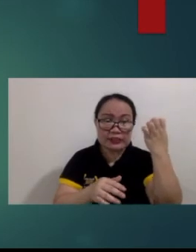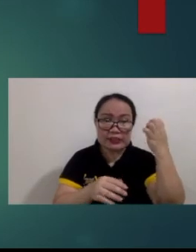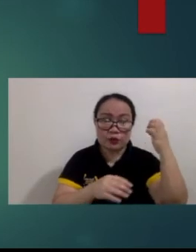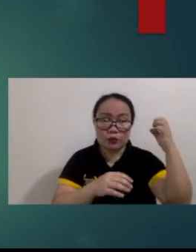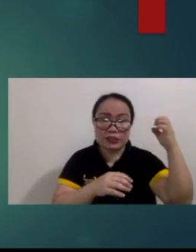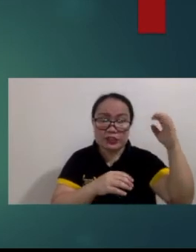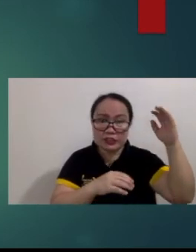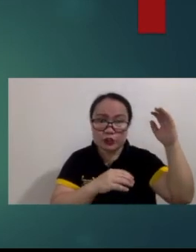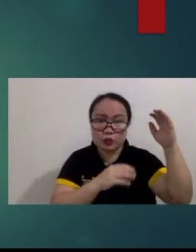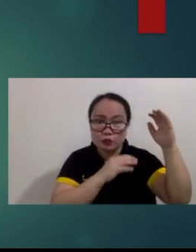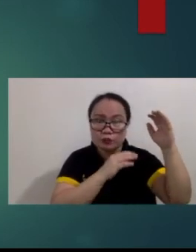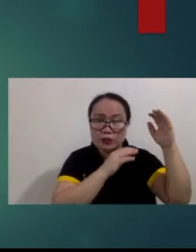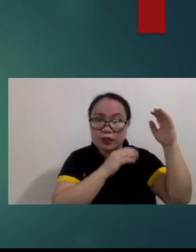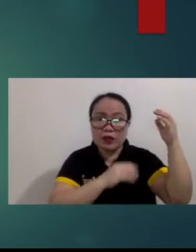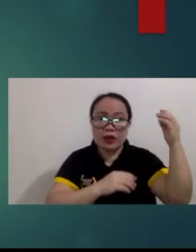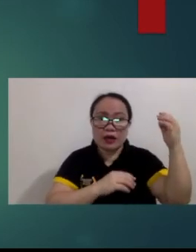exponent, it's always assumed